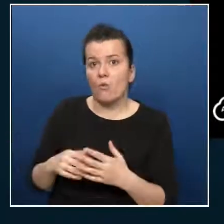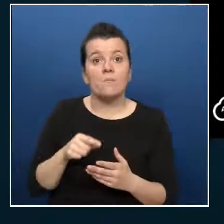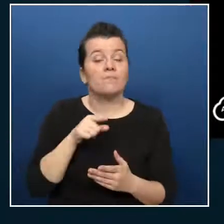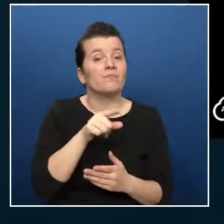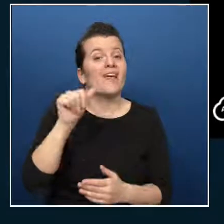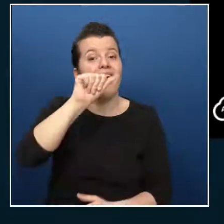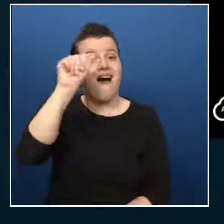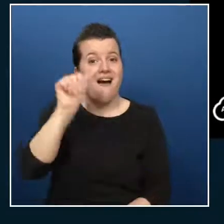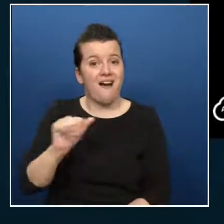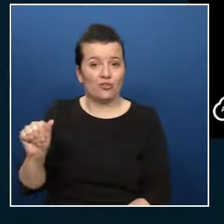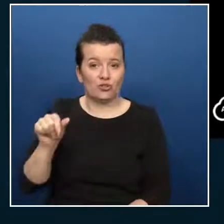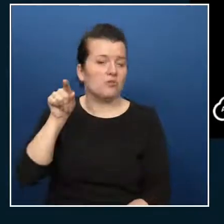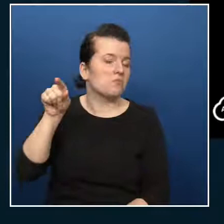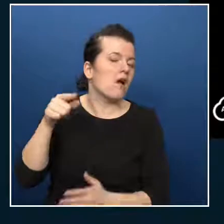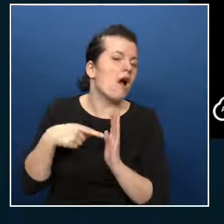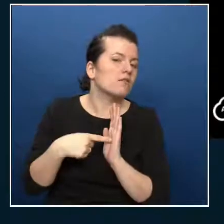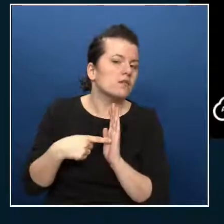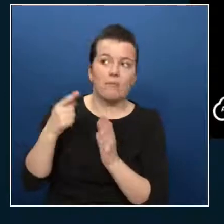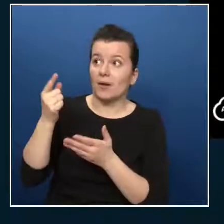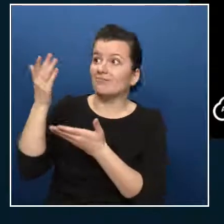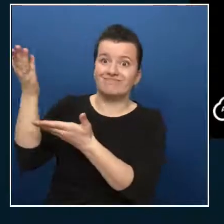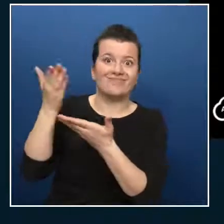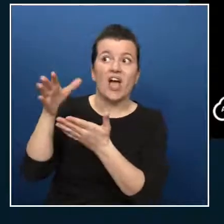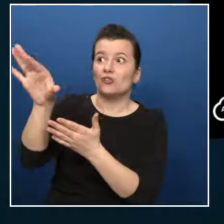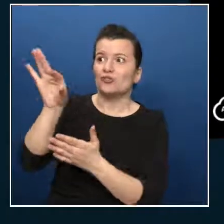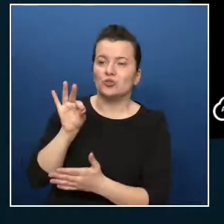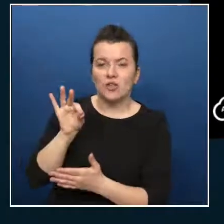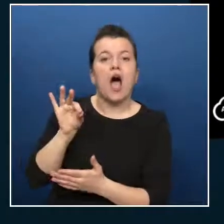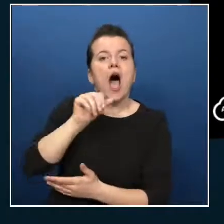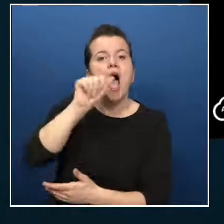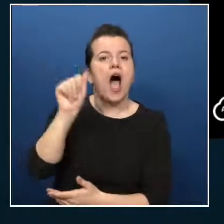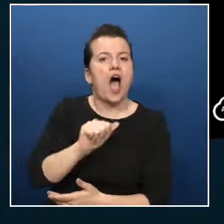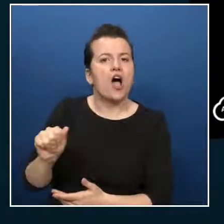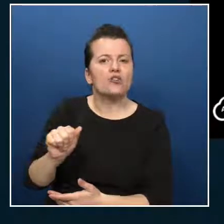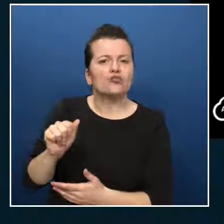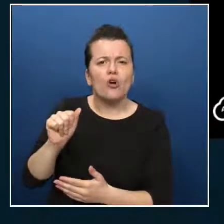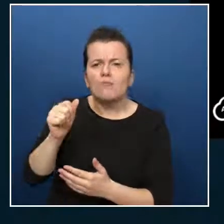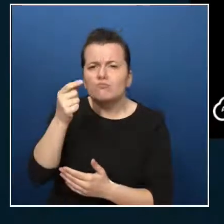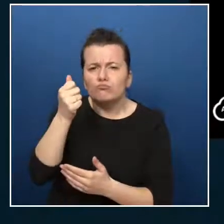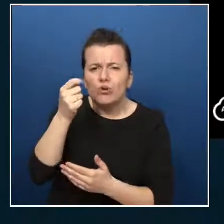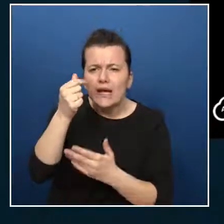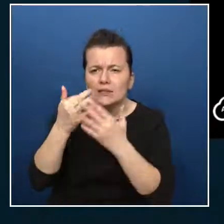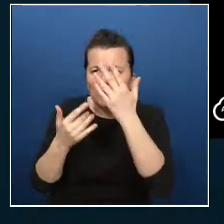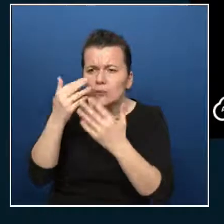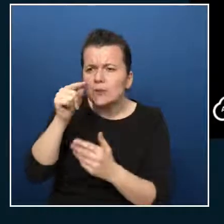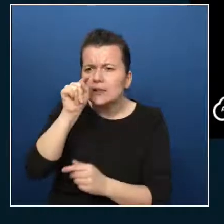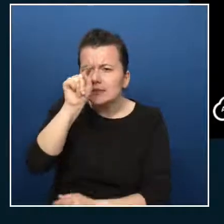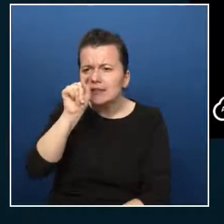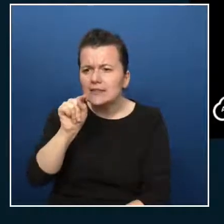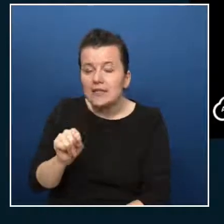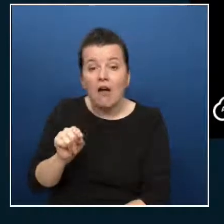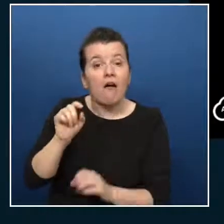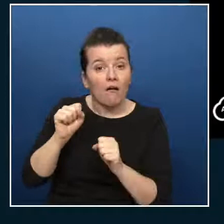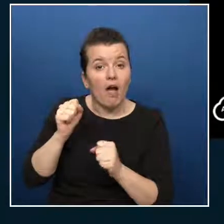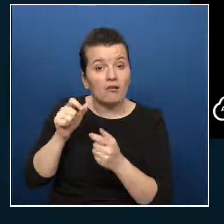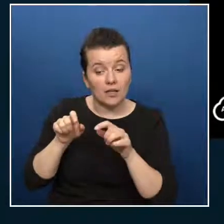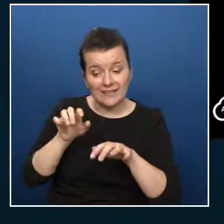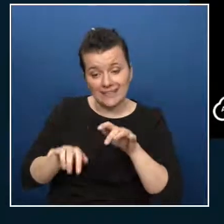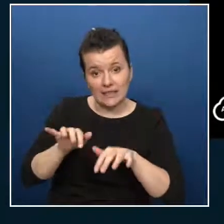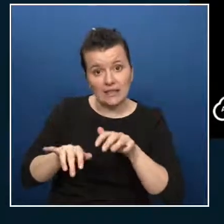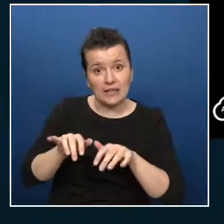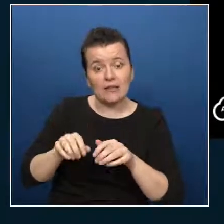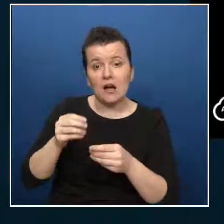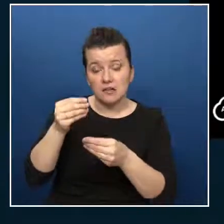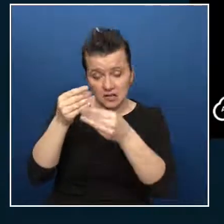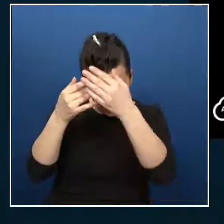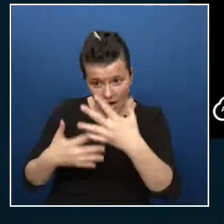we choose. So in Azure, there's the Azure pricing calculator that you don't need to even have the subscription